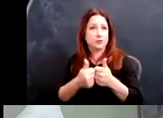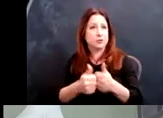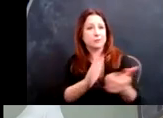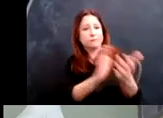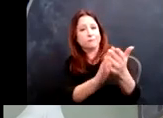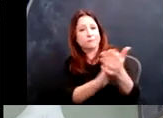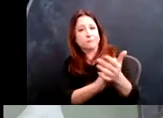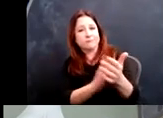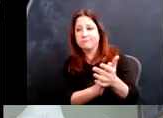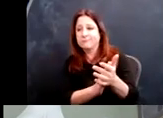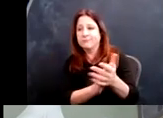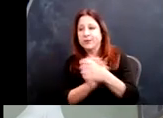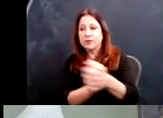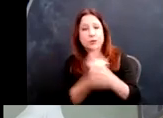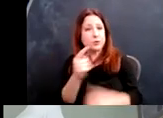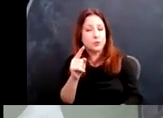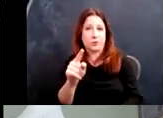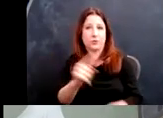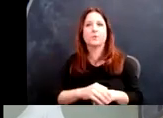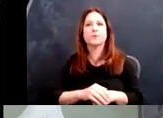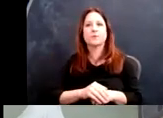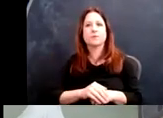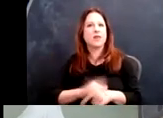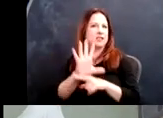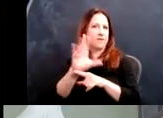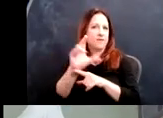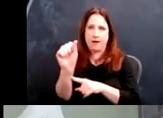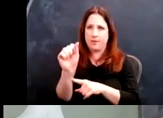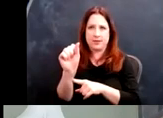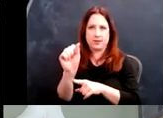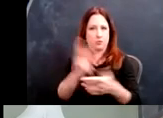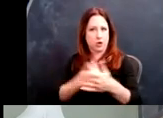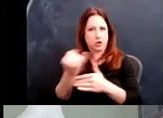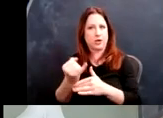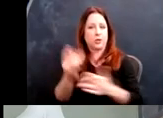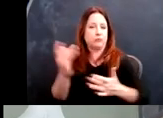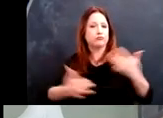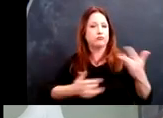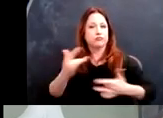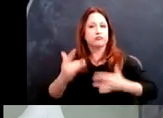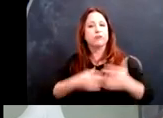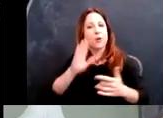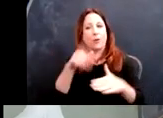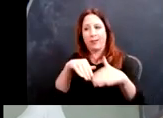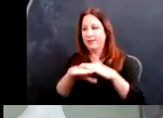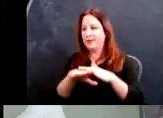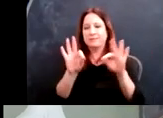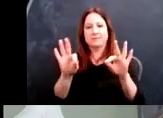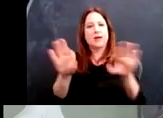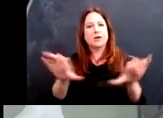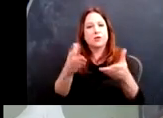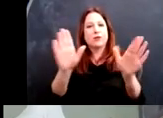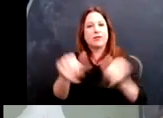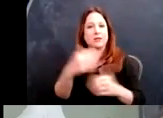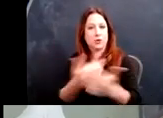Tom. He's been absolutely fabulous for this project and of course for the field. So we are very excited that he will be doing even greater things in this new